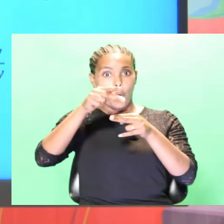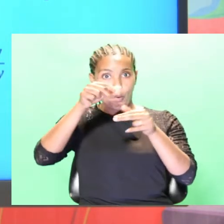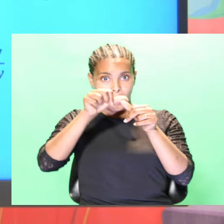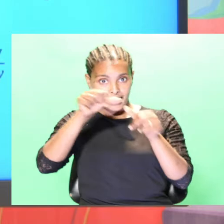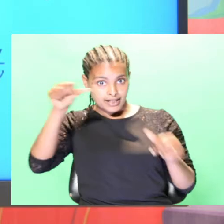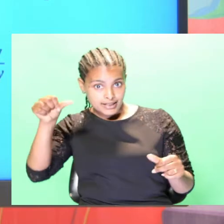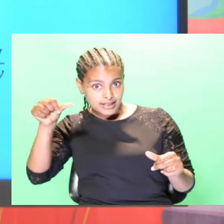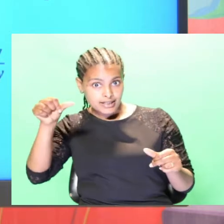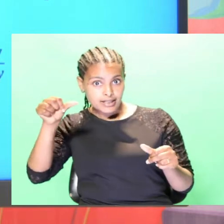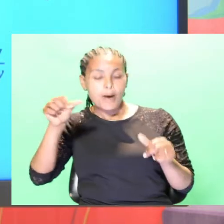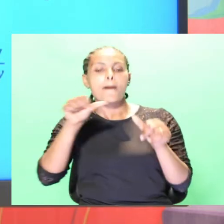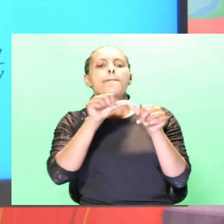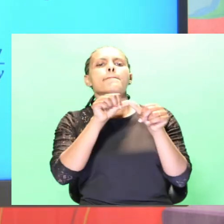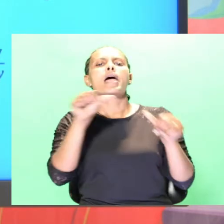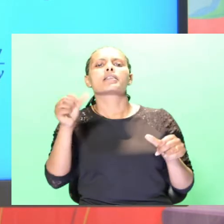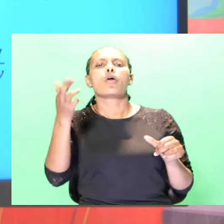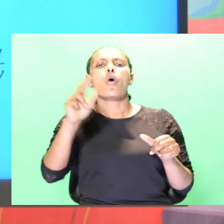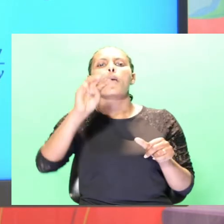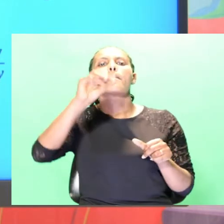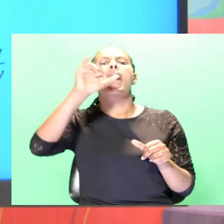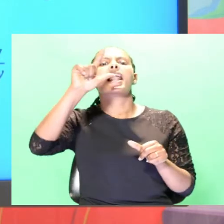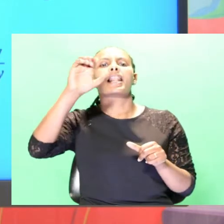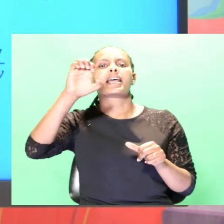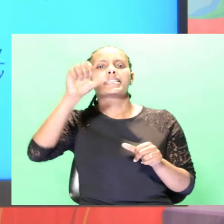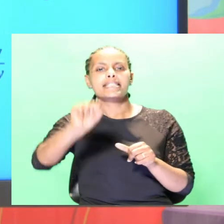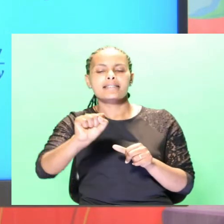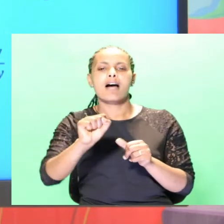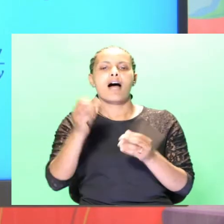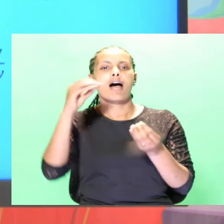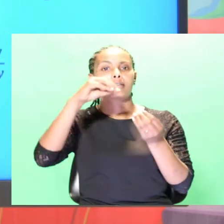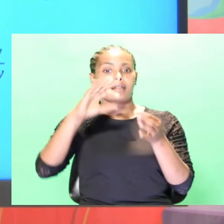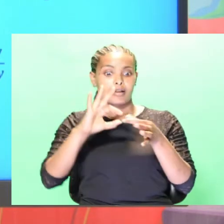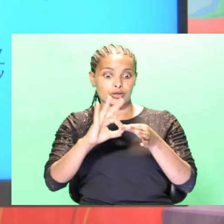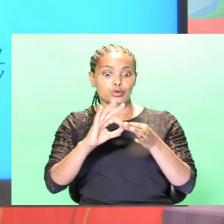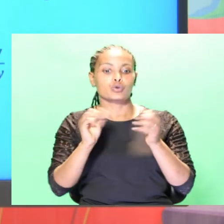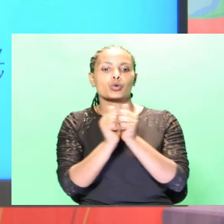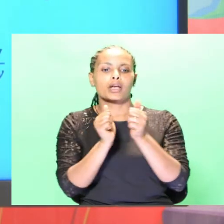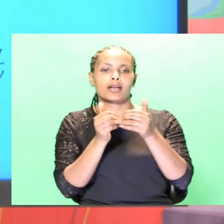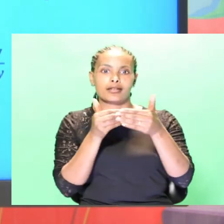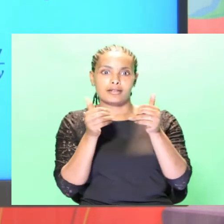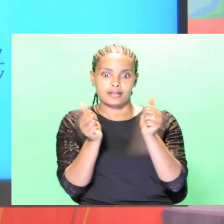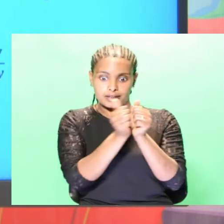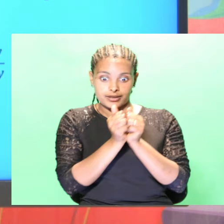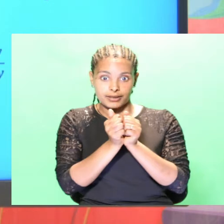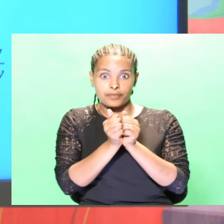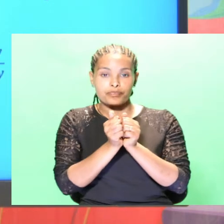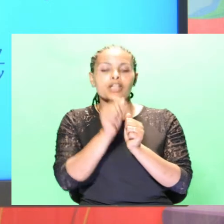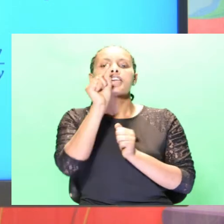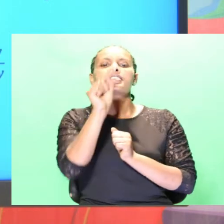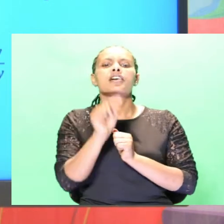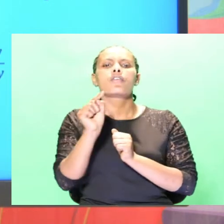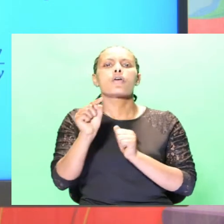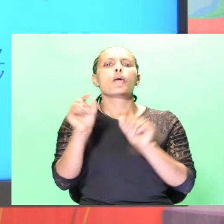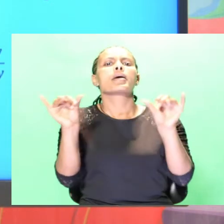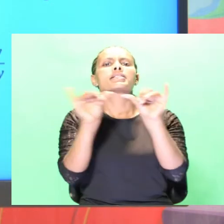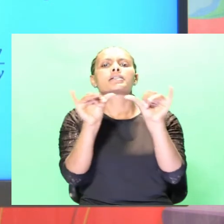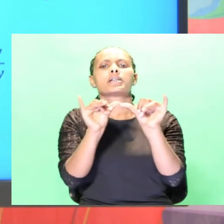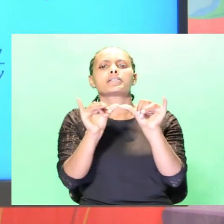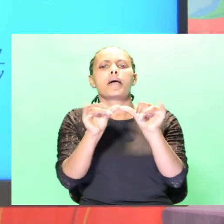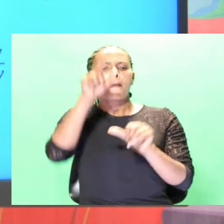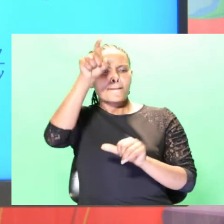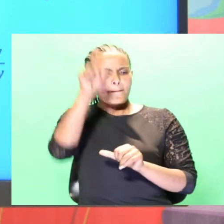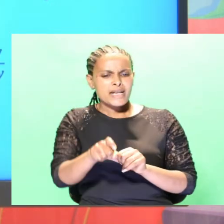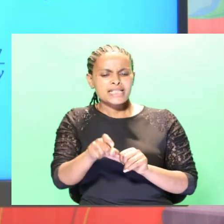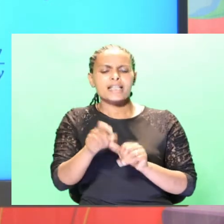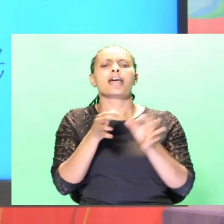kilometer, meter, or miles are attached to it. Therefore, measurements must